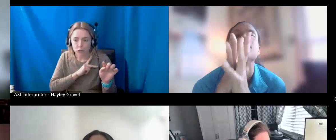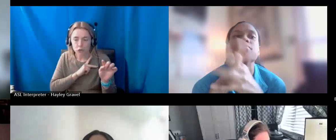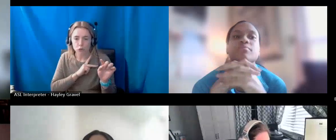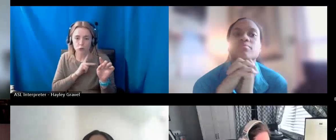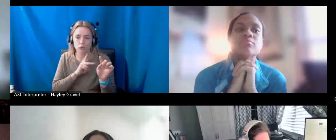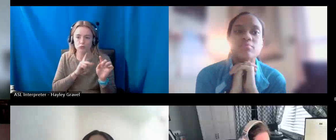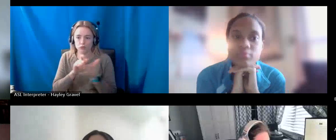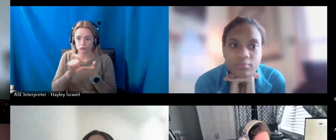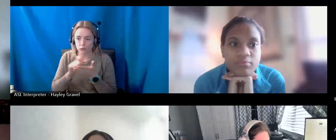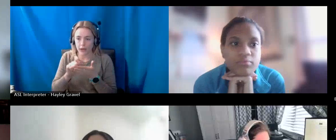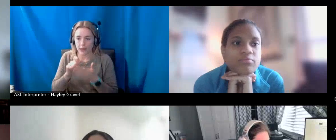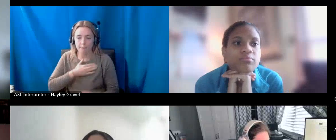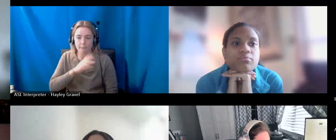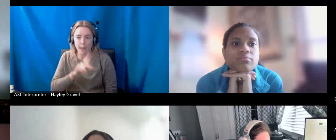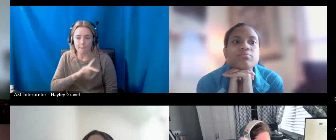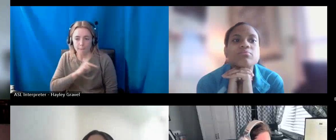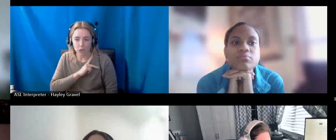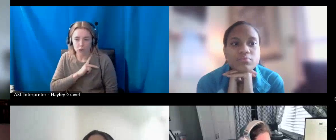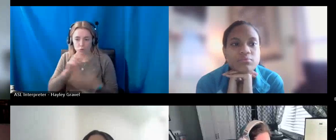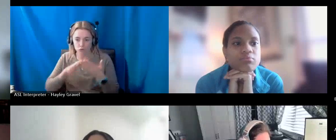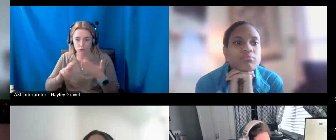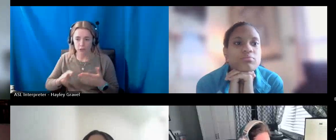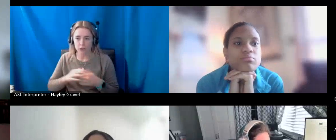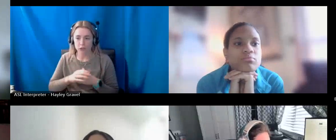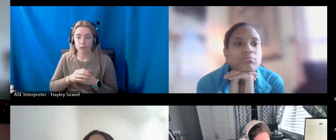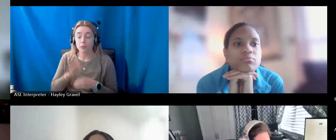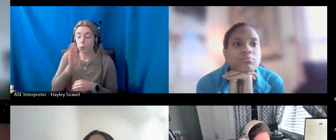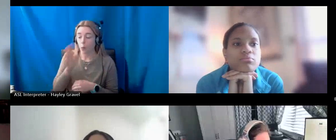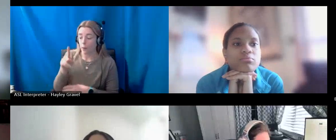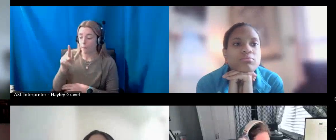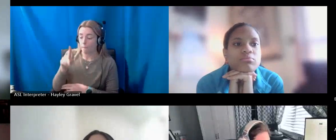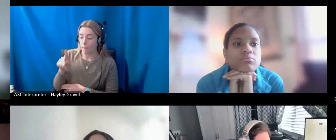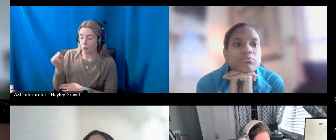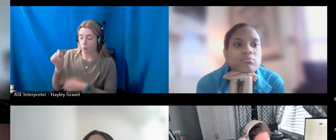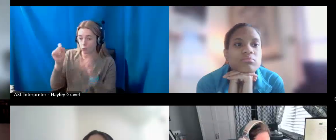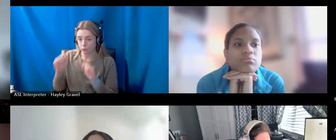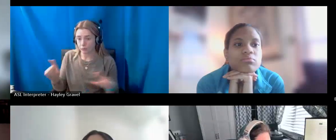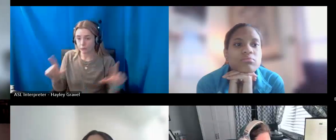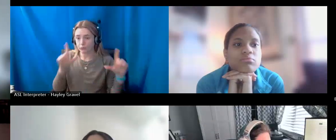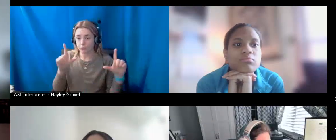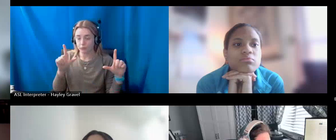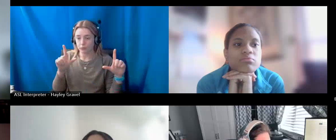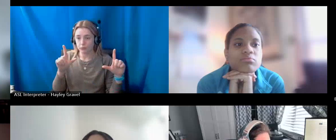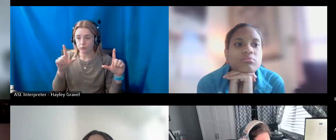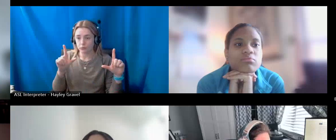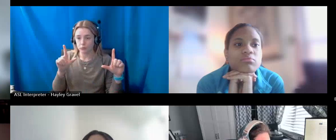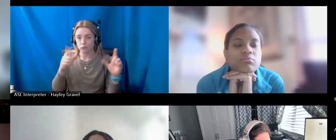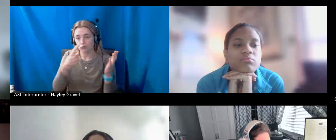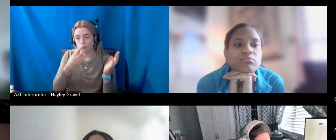So here's what we're going to do. I'm going to go through the PowerPoint. Let's see if I can get back to it. Yep.